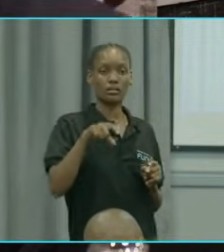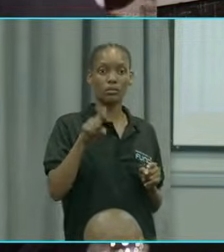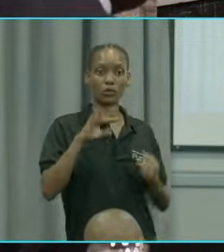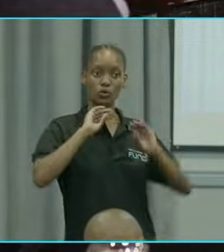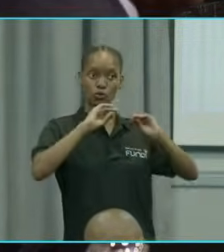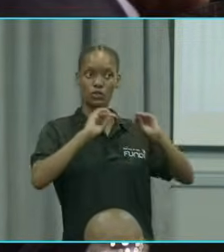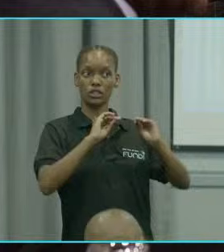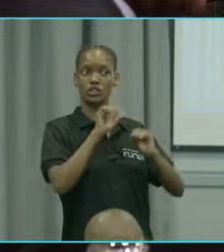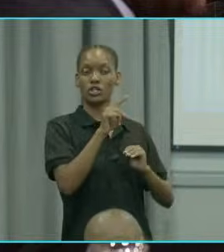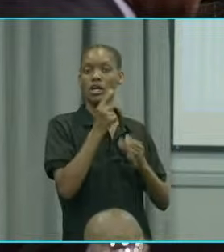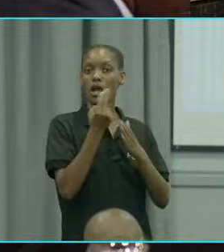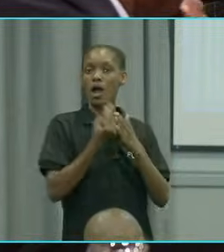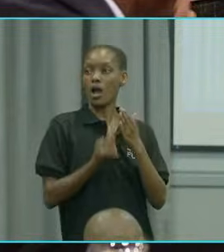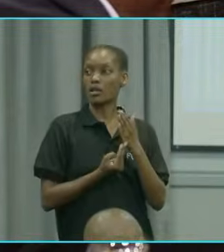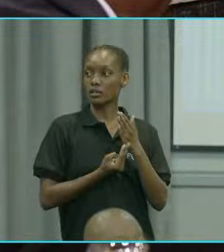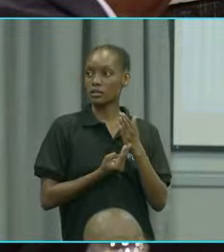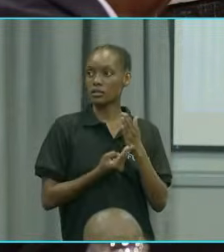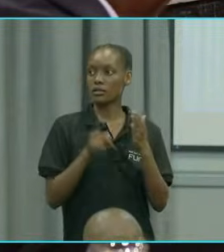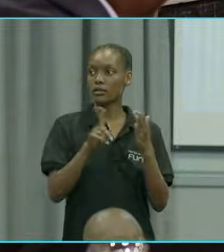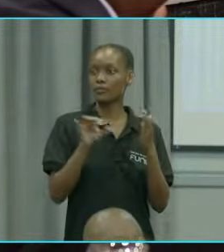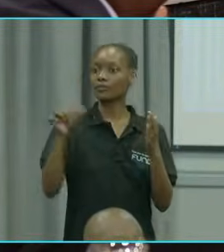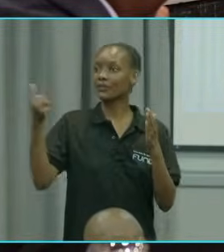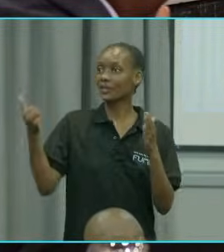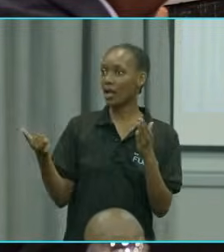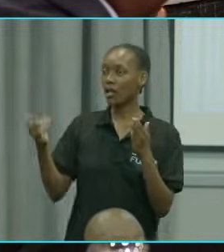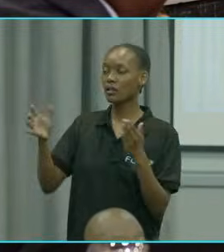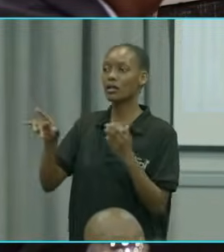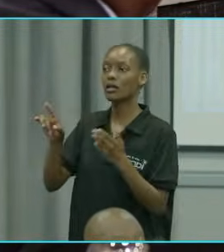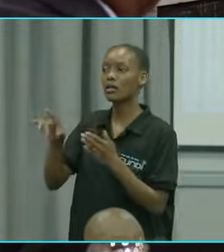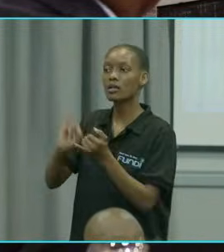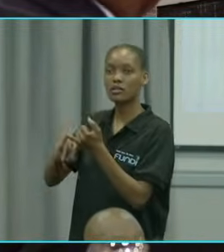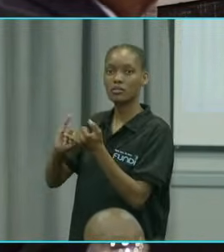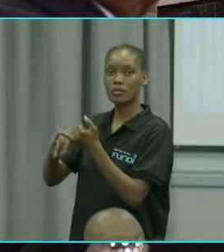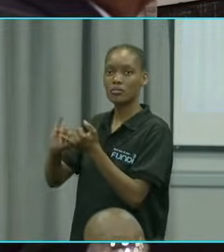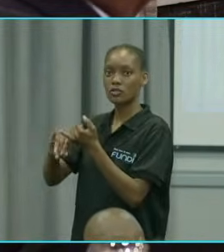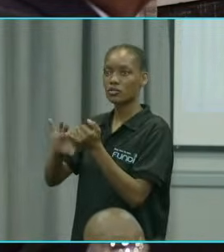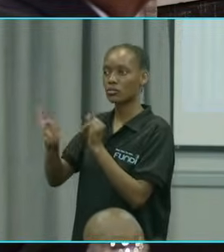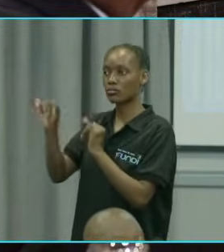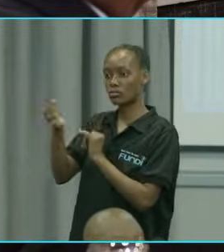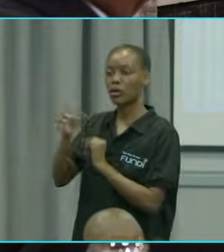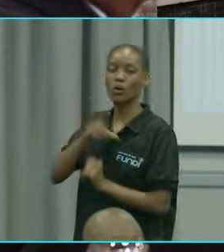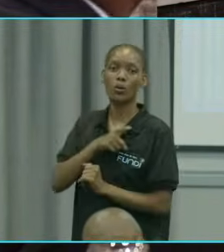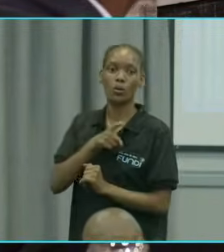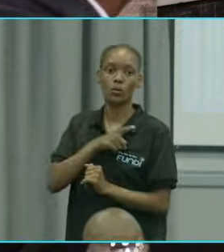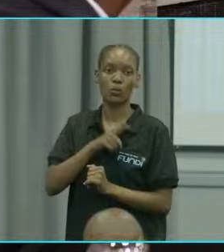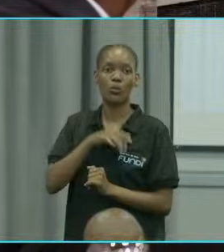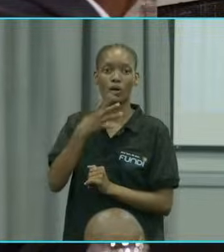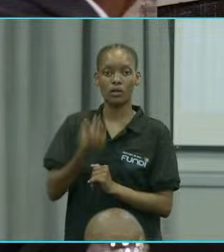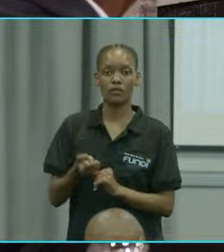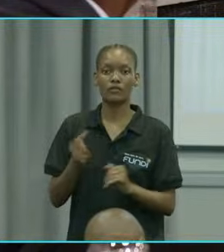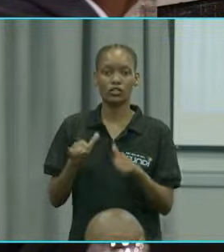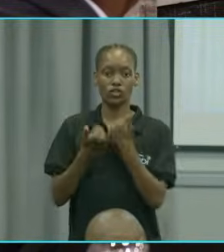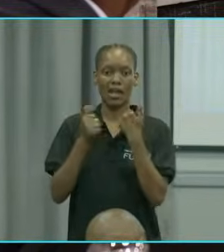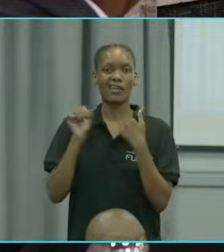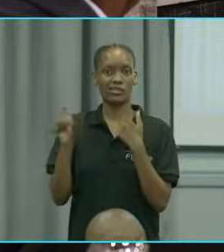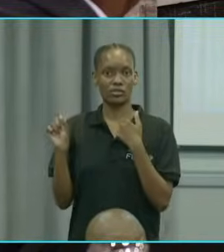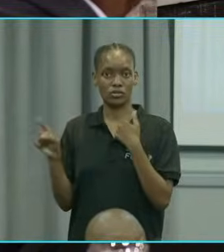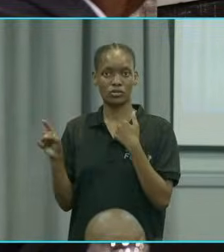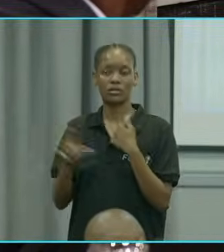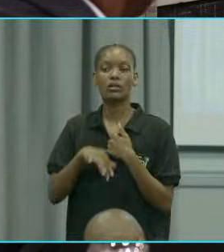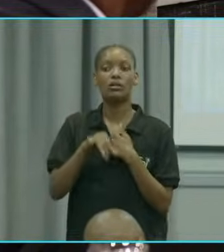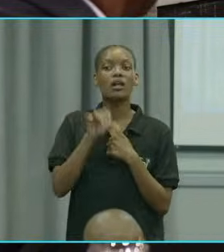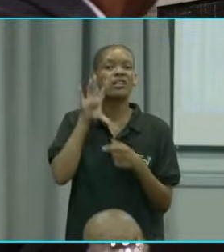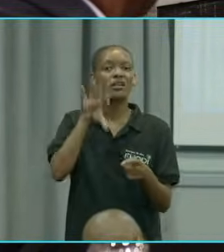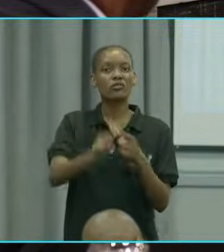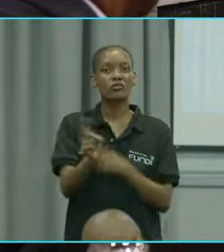then allocate another post to teachers who are teaching other subjects because they had a challenge in that area. And then we find